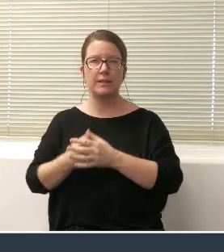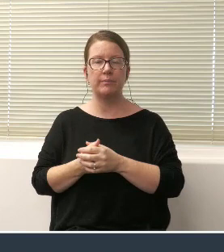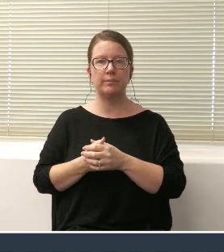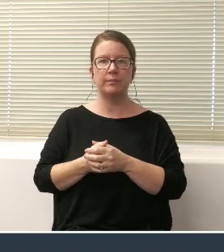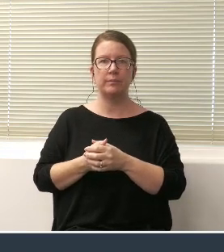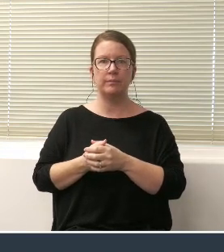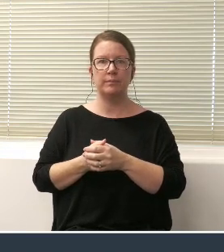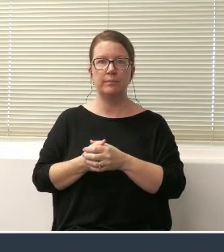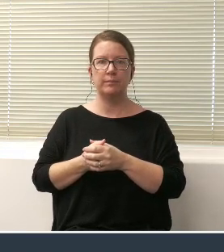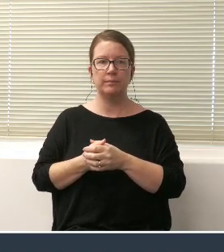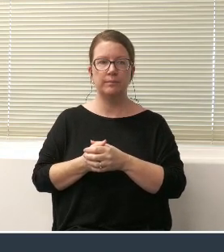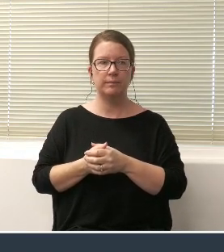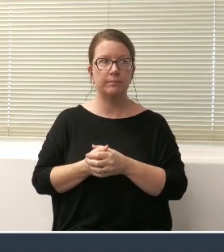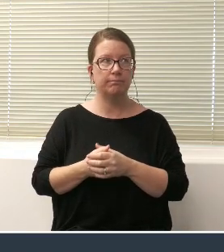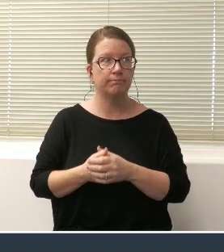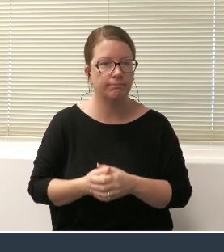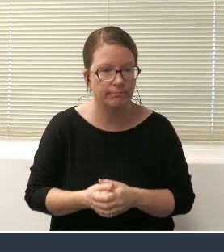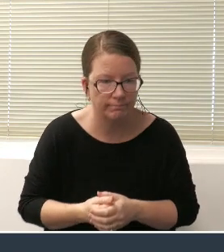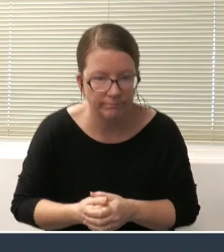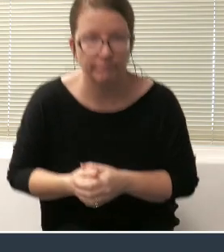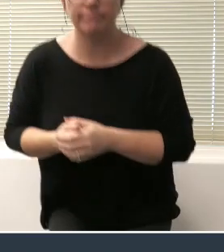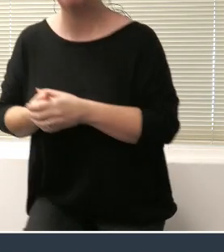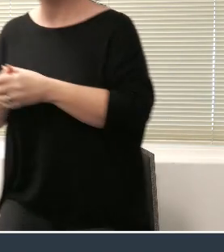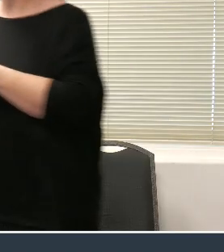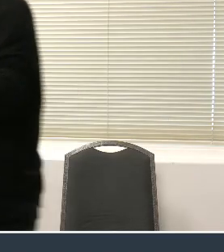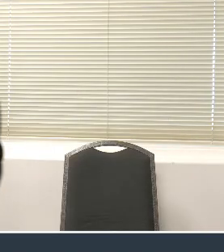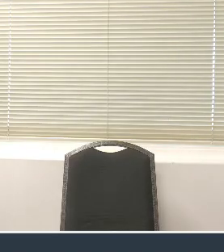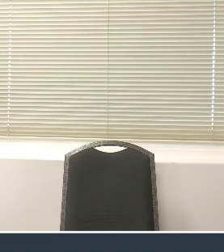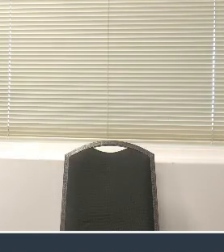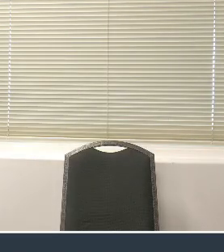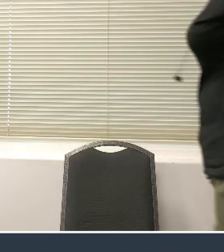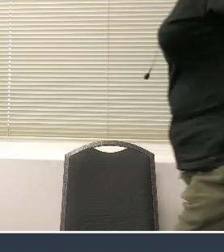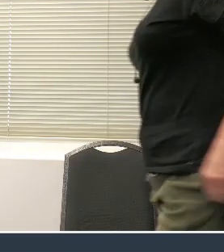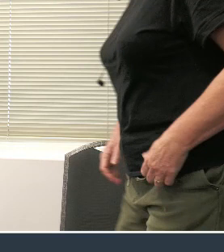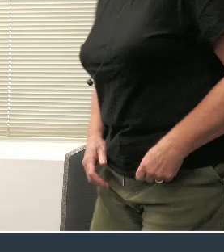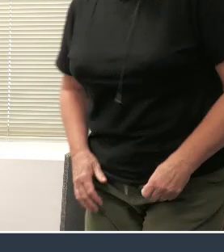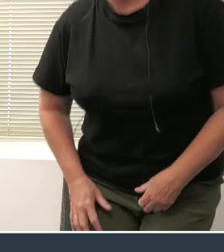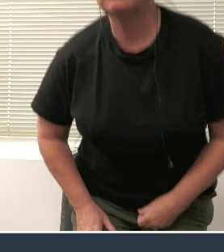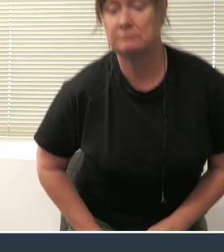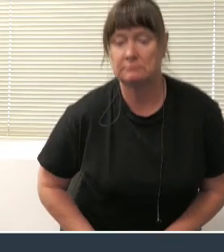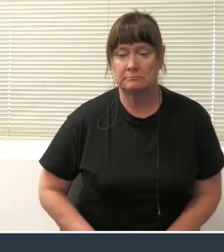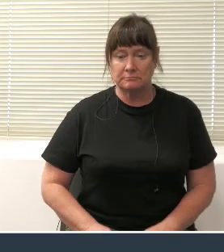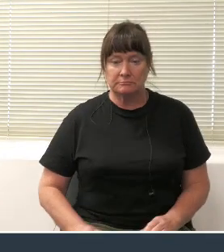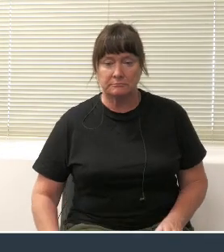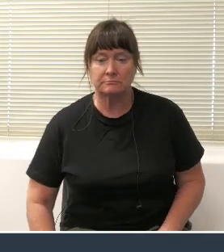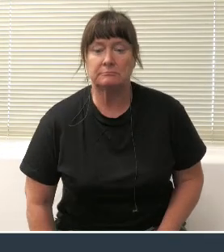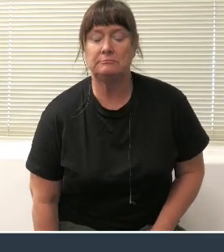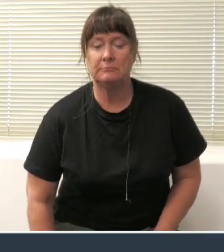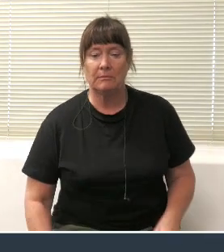Hey, I might just get Carolyn to pop the officer's recommendation up, so we can have a look at that,